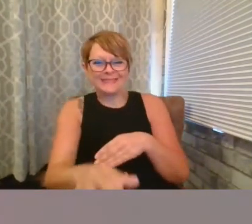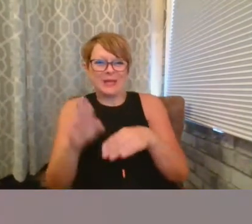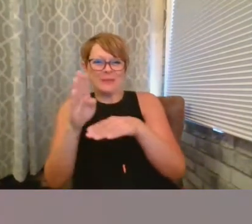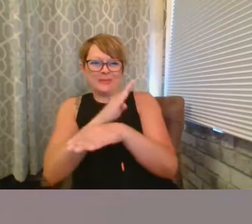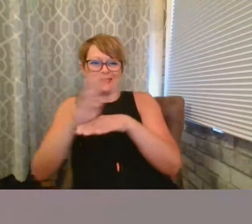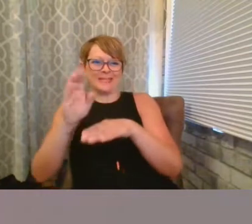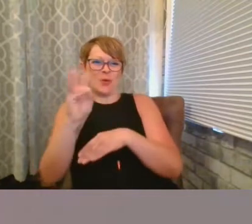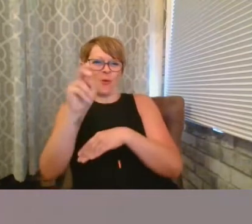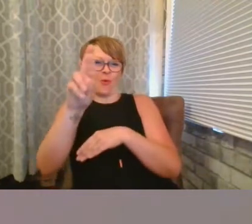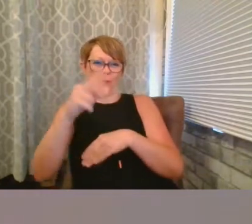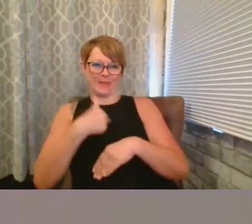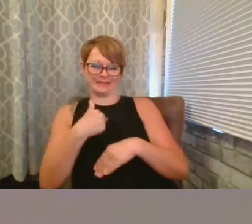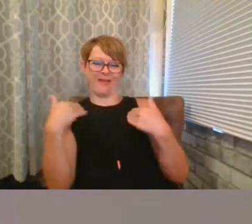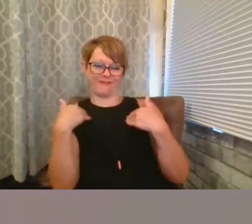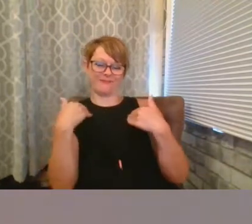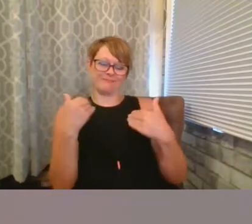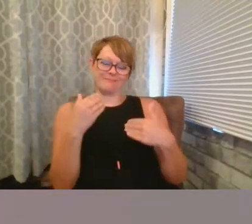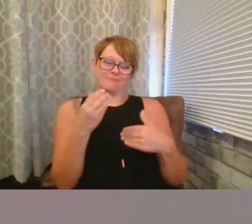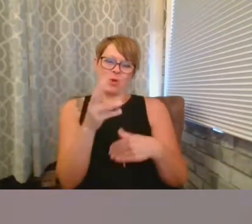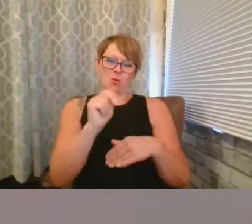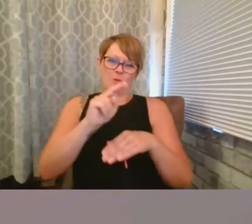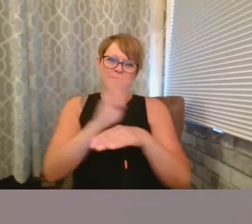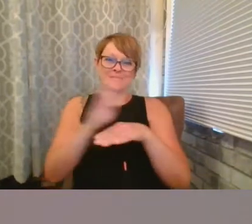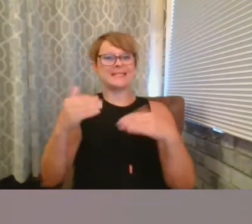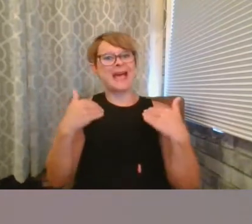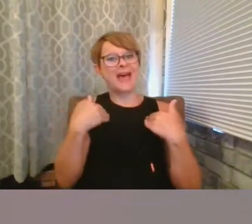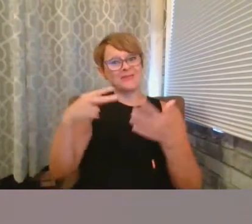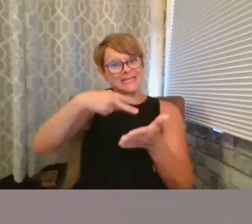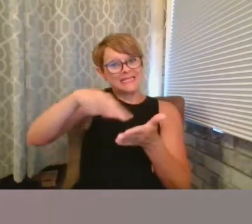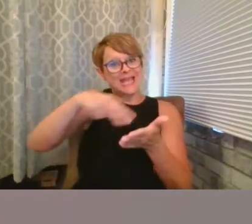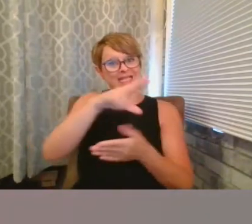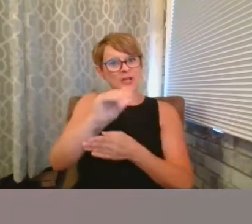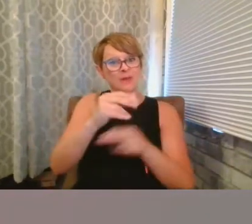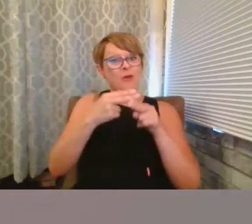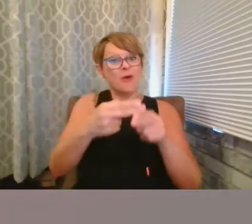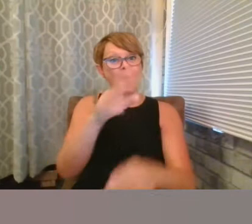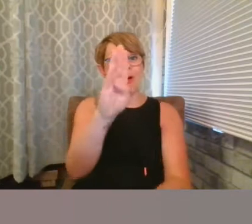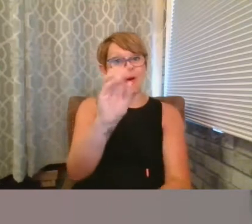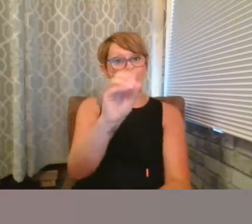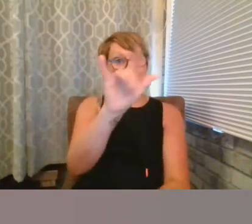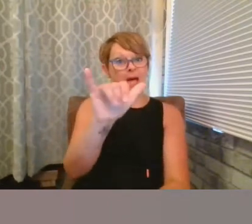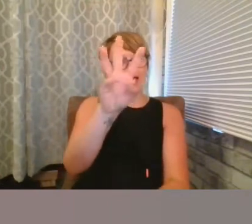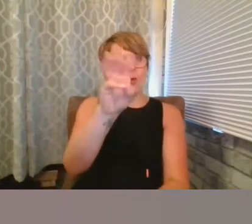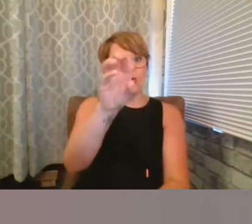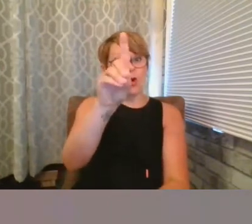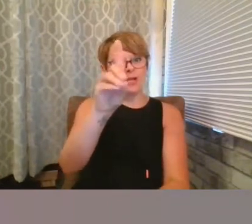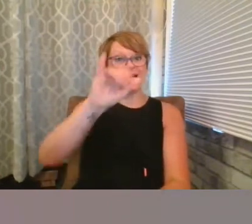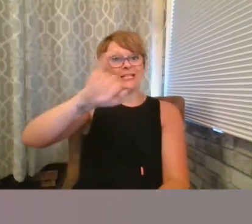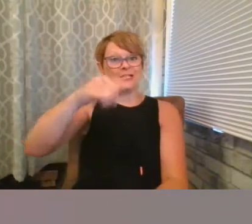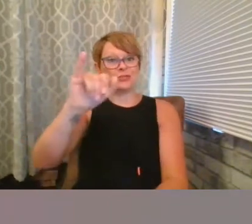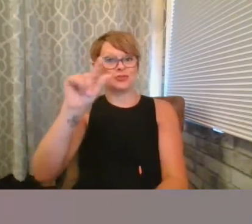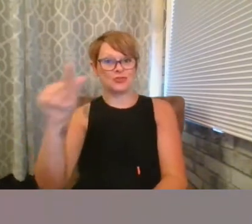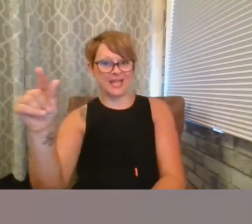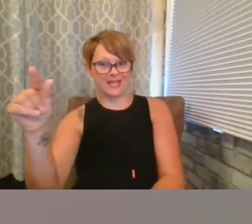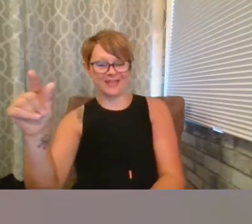well. I run a dance company called Bollywood Jig, a very cross-cultural dance concept that we